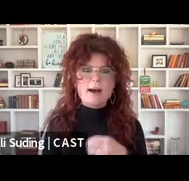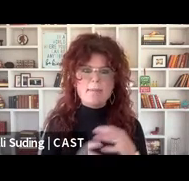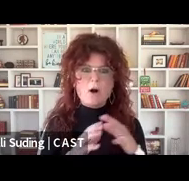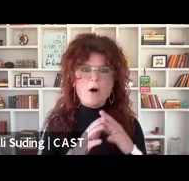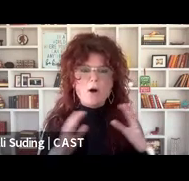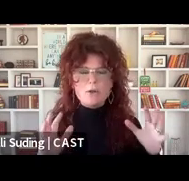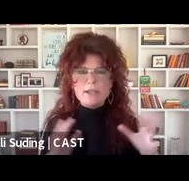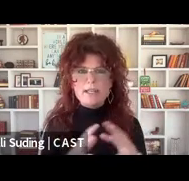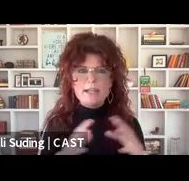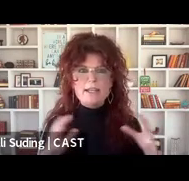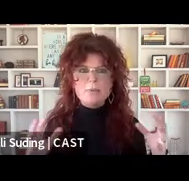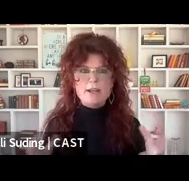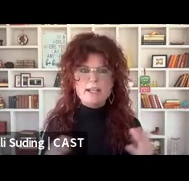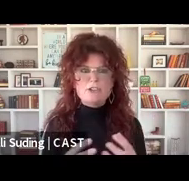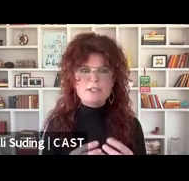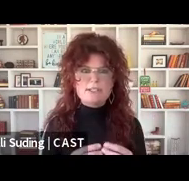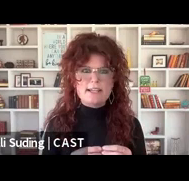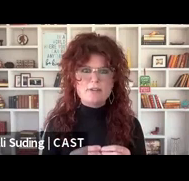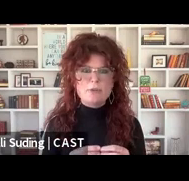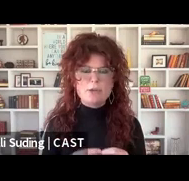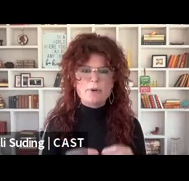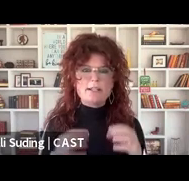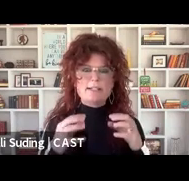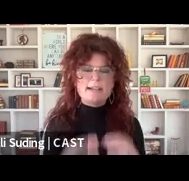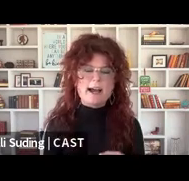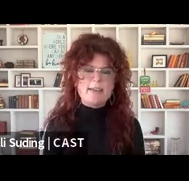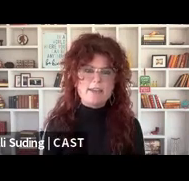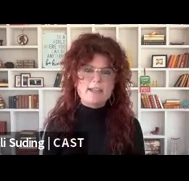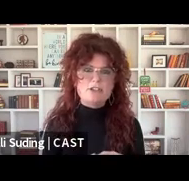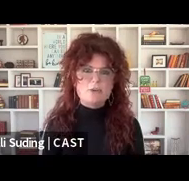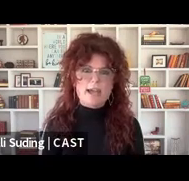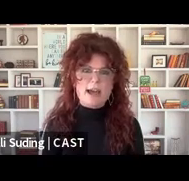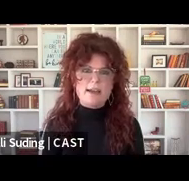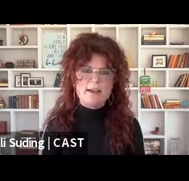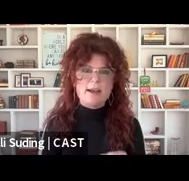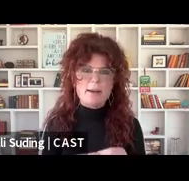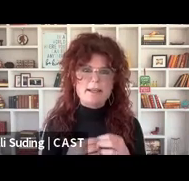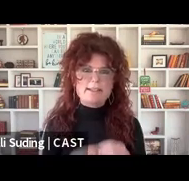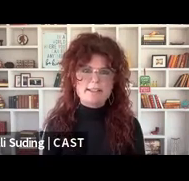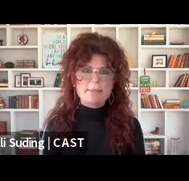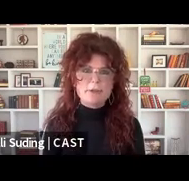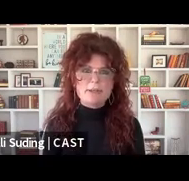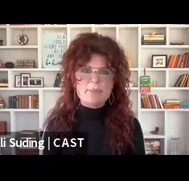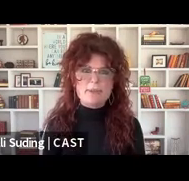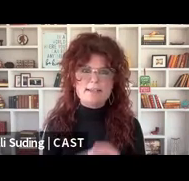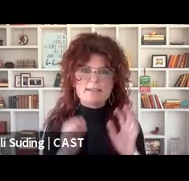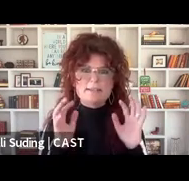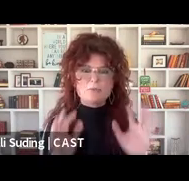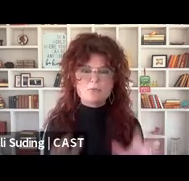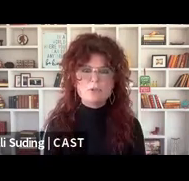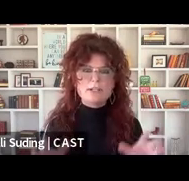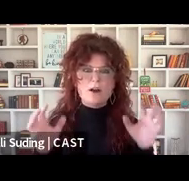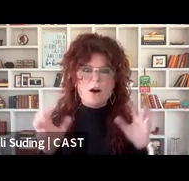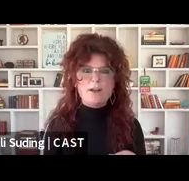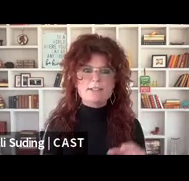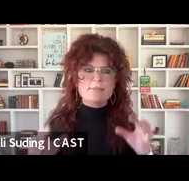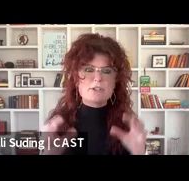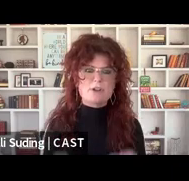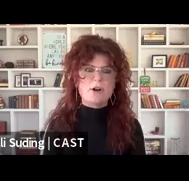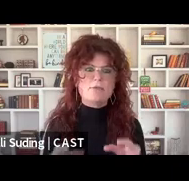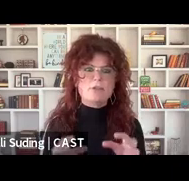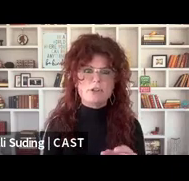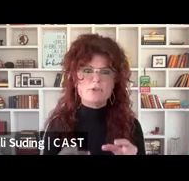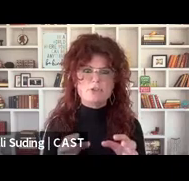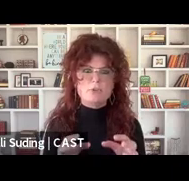agencies, anyone interested and really wanting to dive into that accessibility piece. This is a really